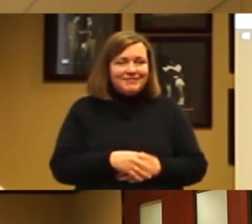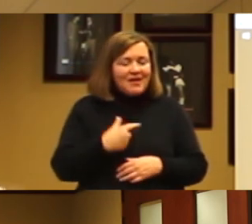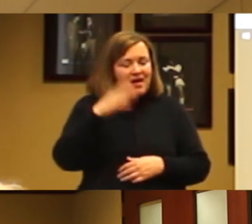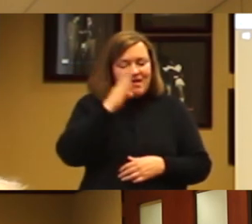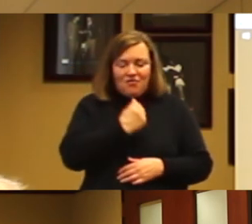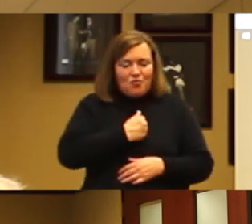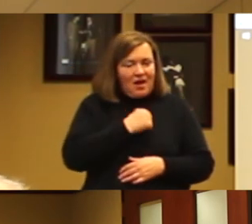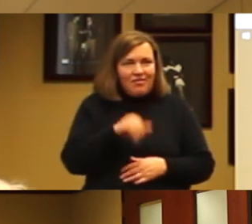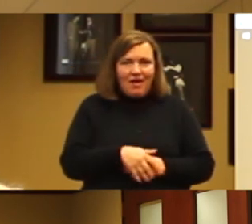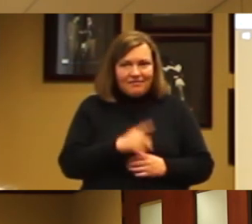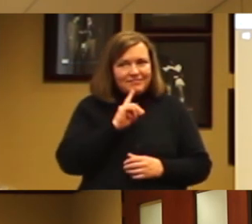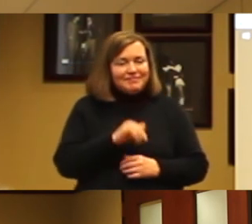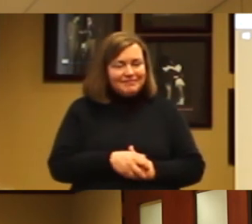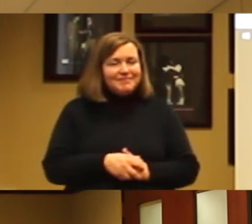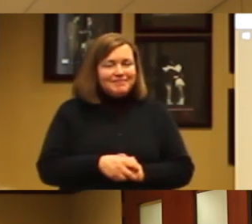that, yes, really.